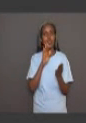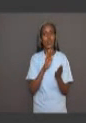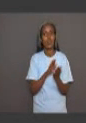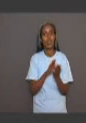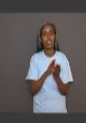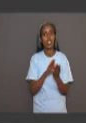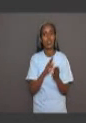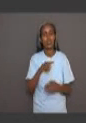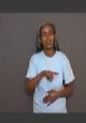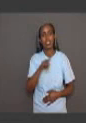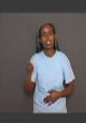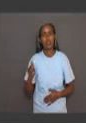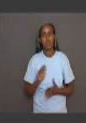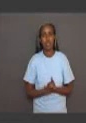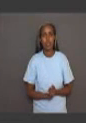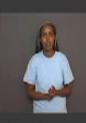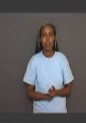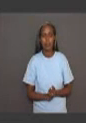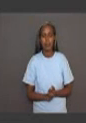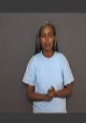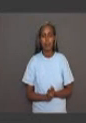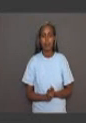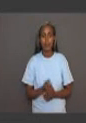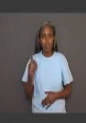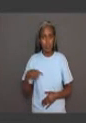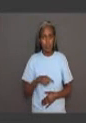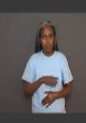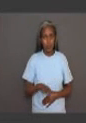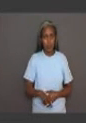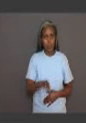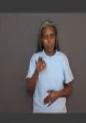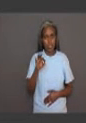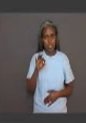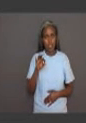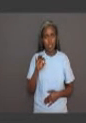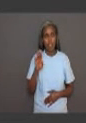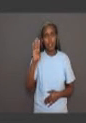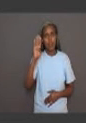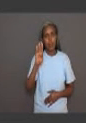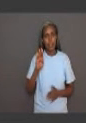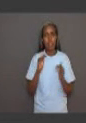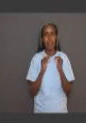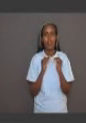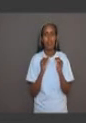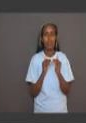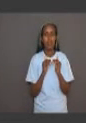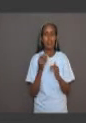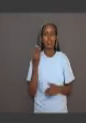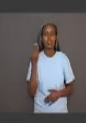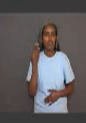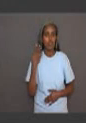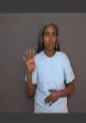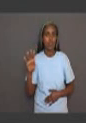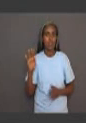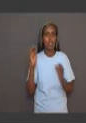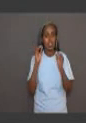coefficient of skewness. We get beta equals